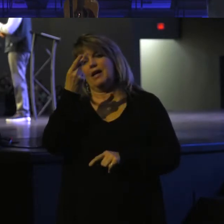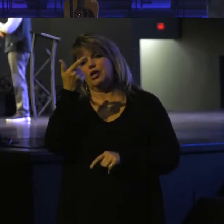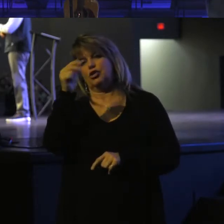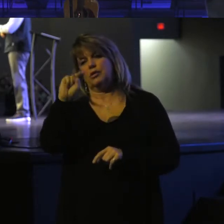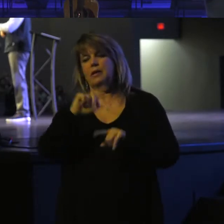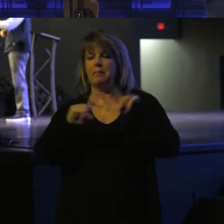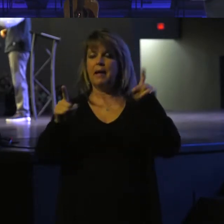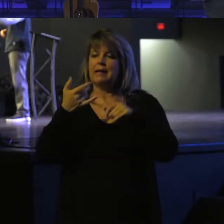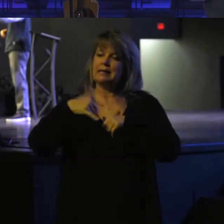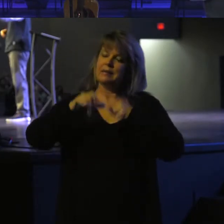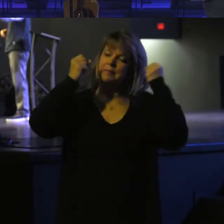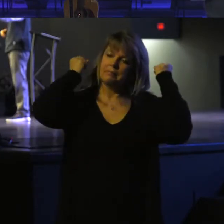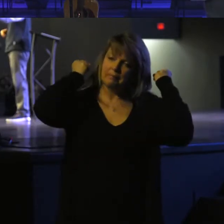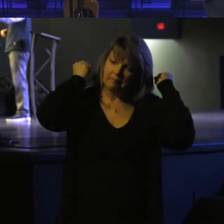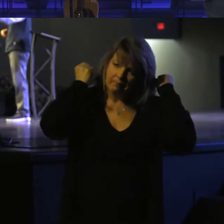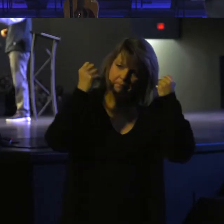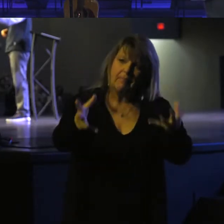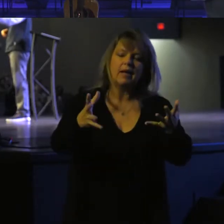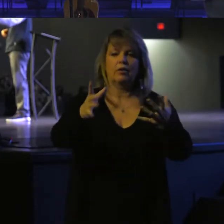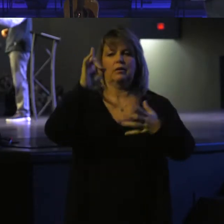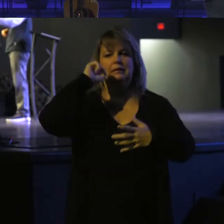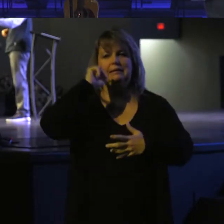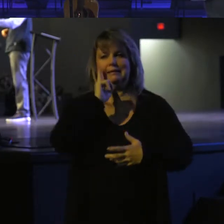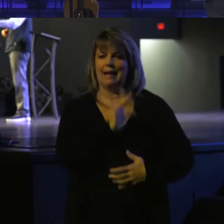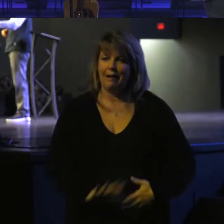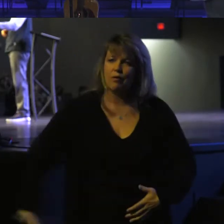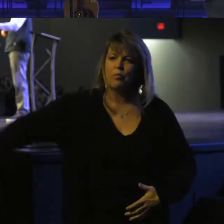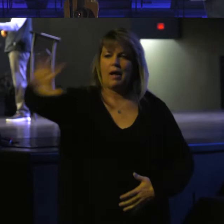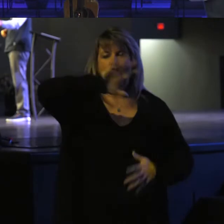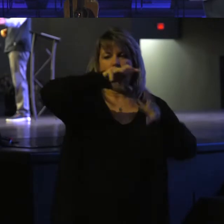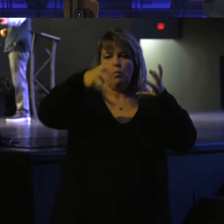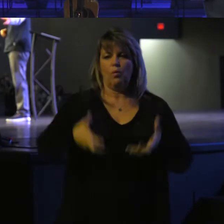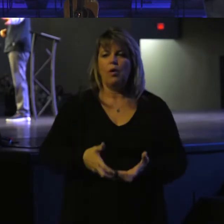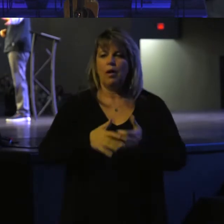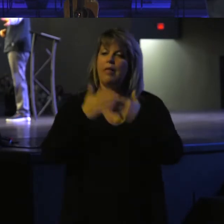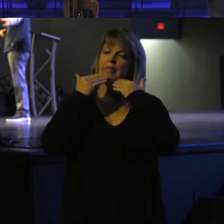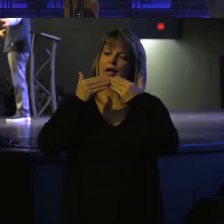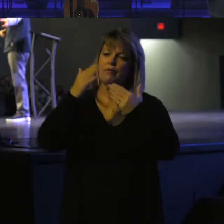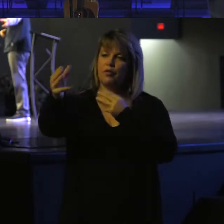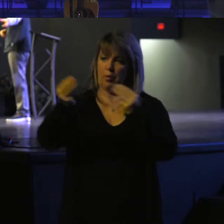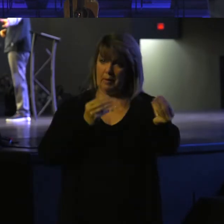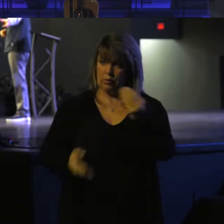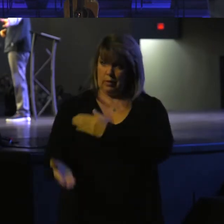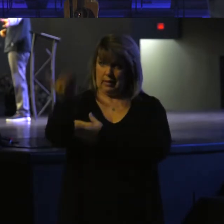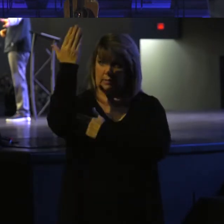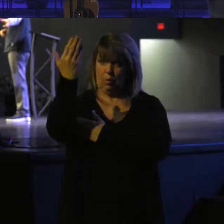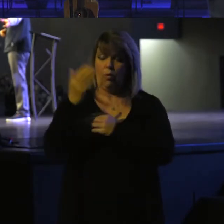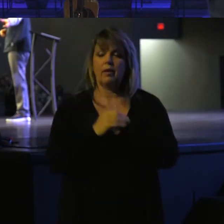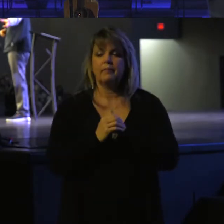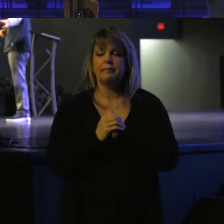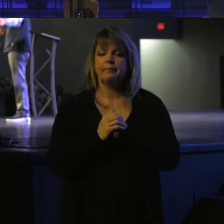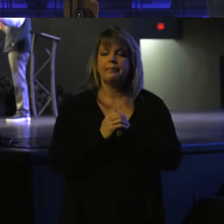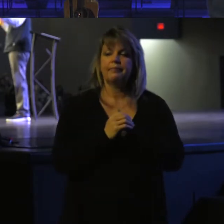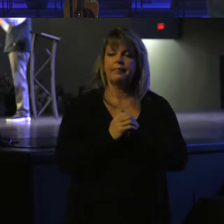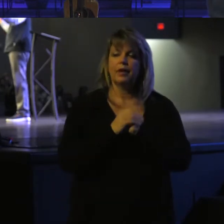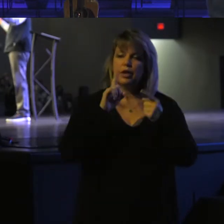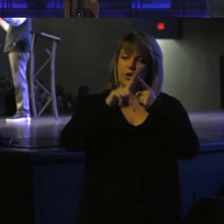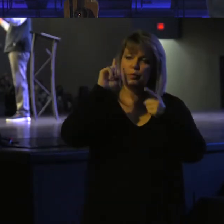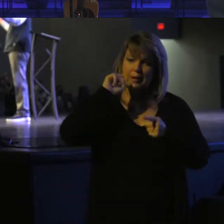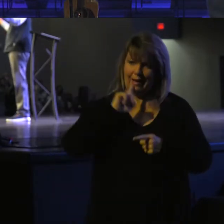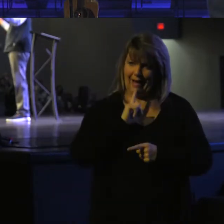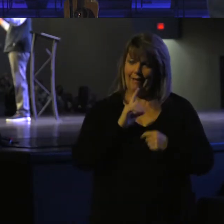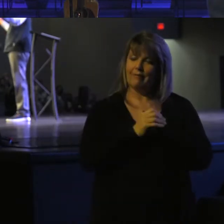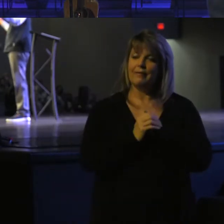And yet there are still millions of deaf around the world. Thank you for your ministry this morning to the deaf here in